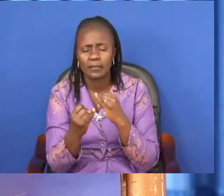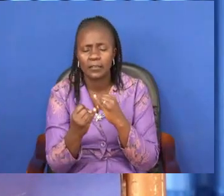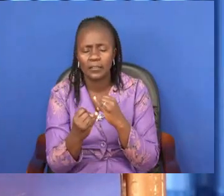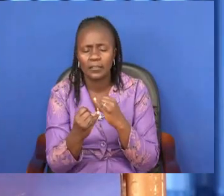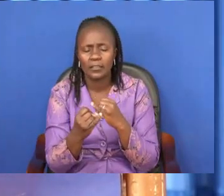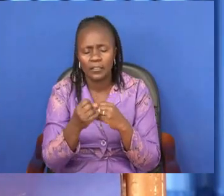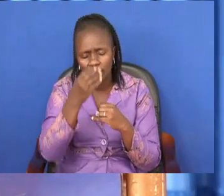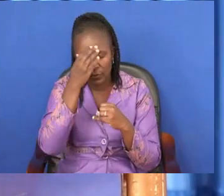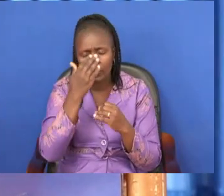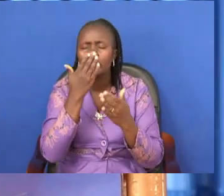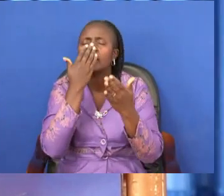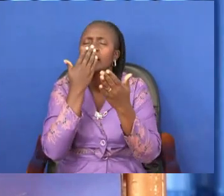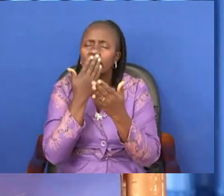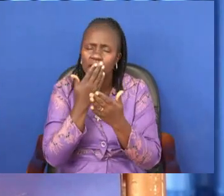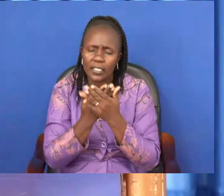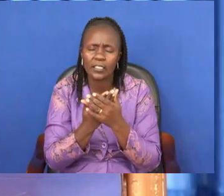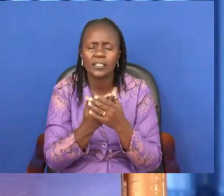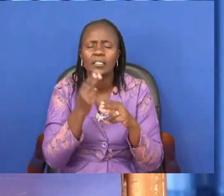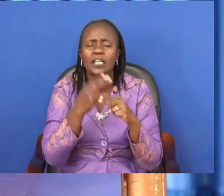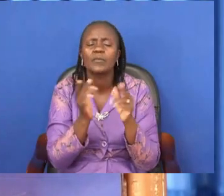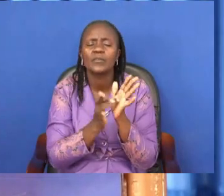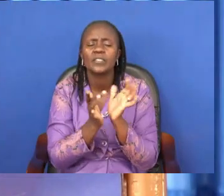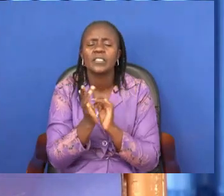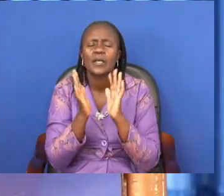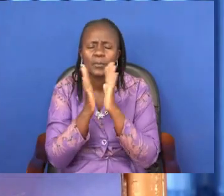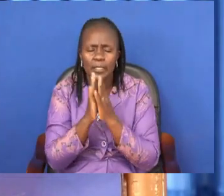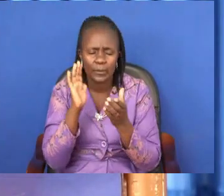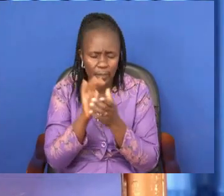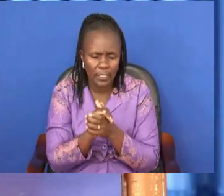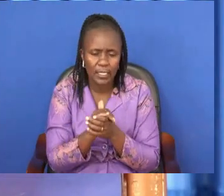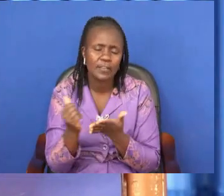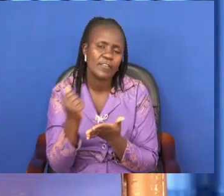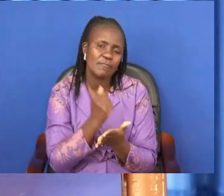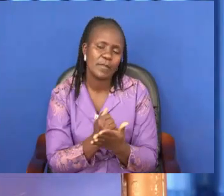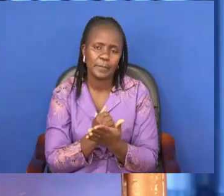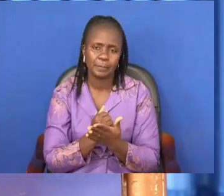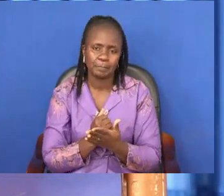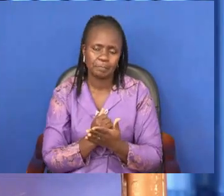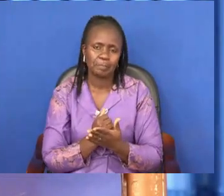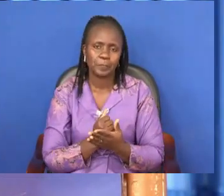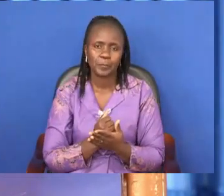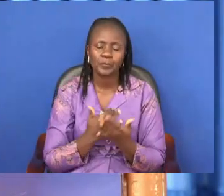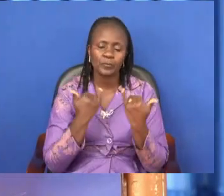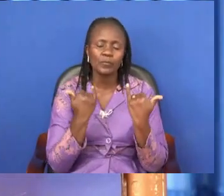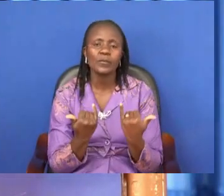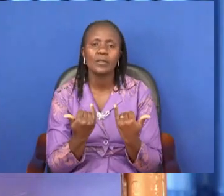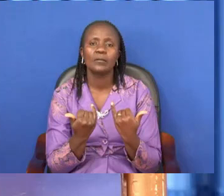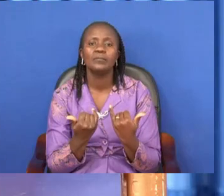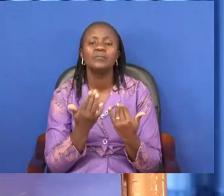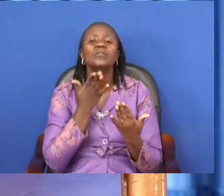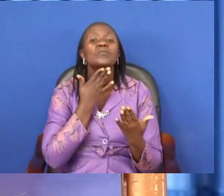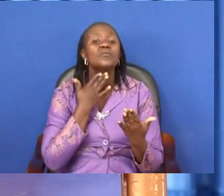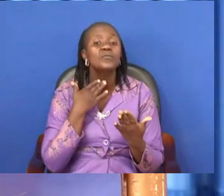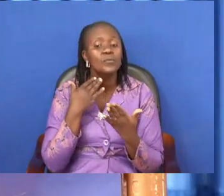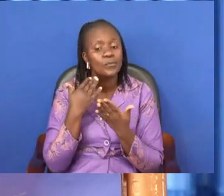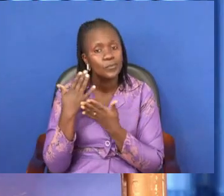and we shall not forget to say thank you. So in Jesus' name, I do pray and believe. Amen. Now I just want to welcome